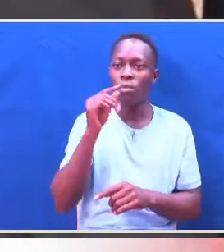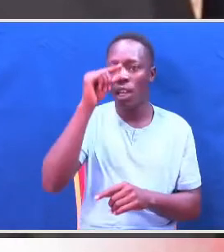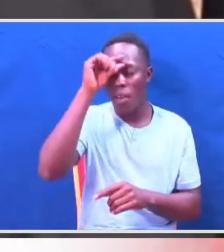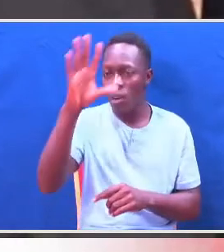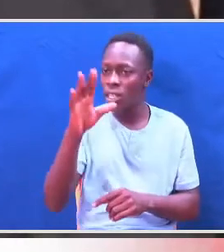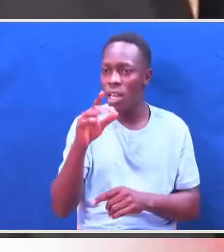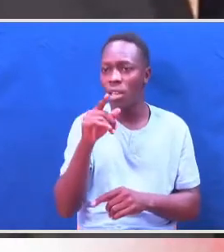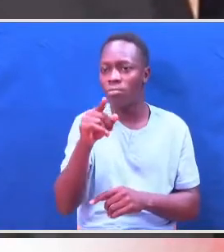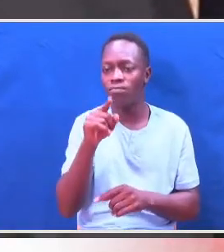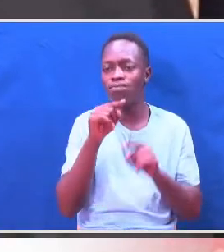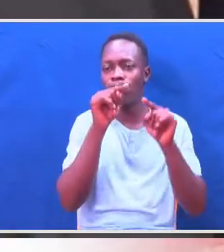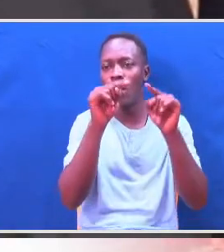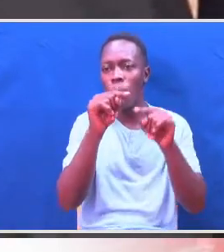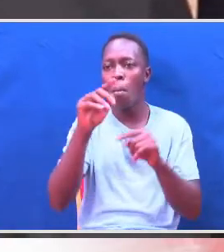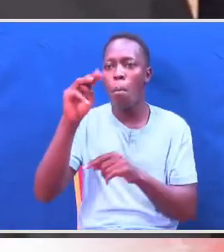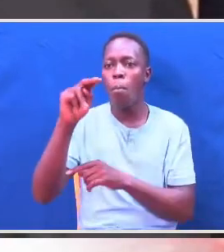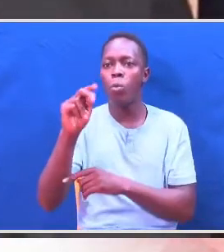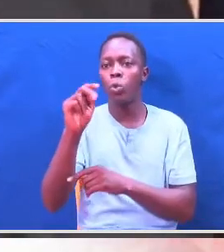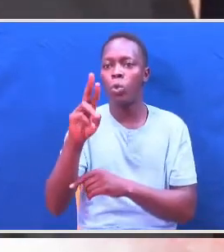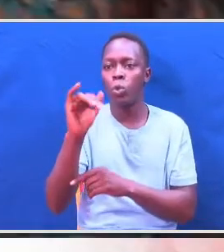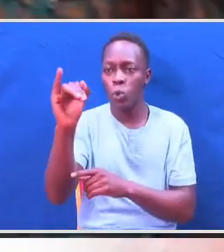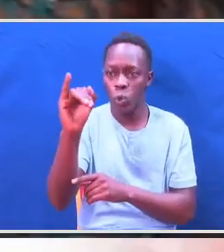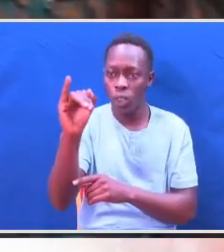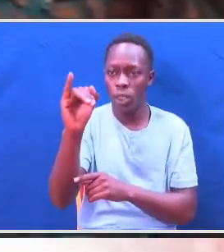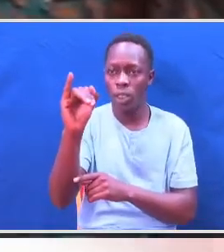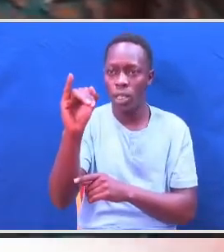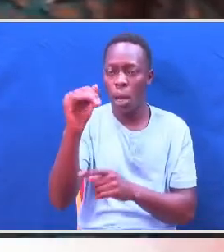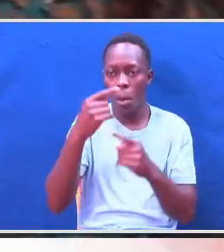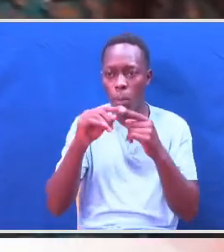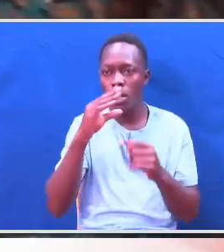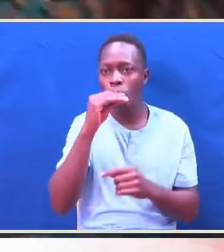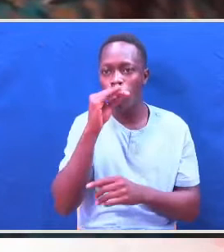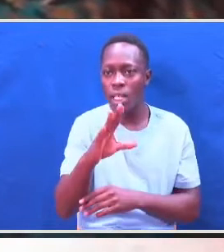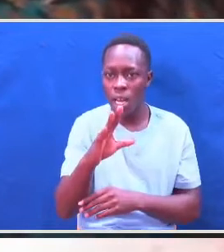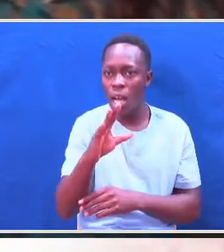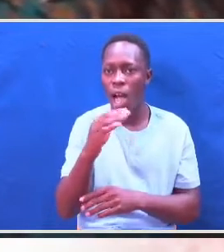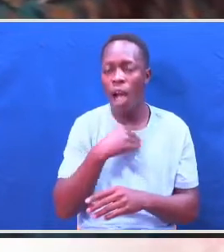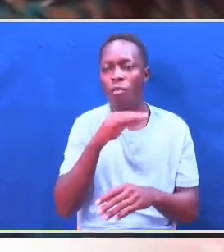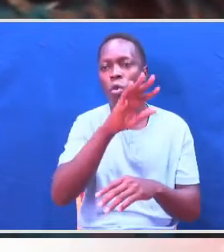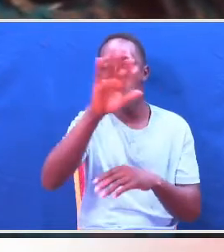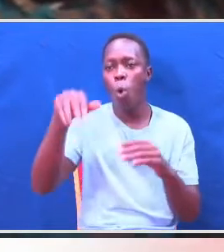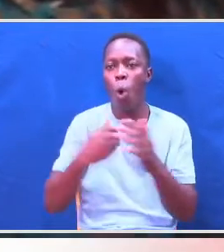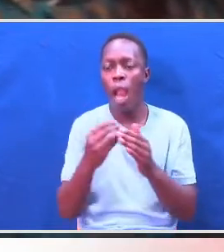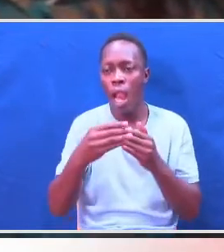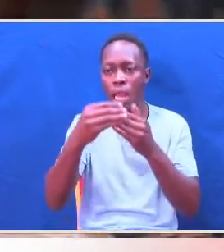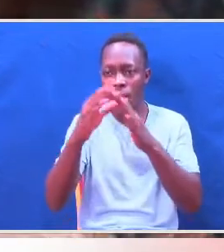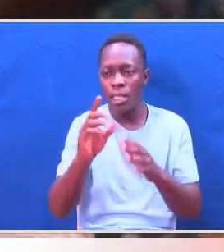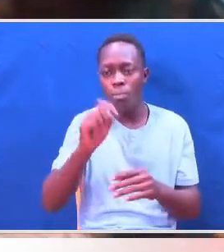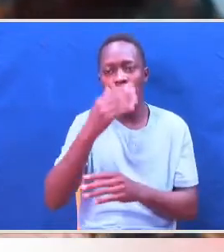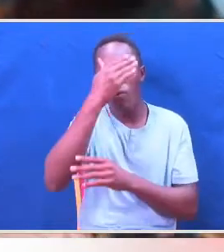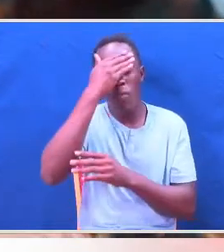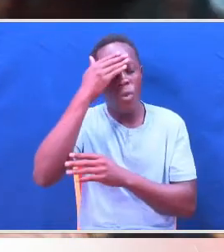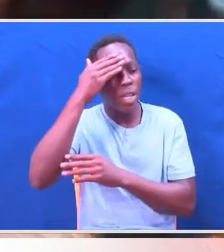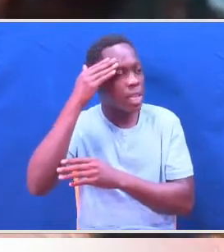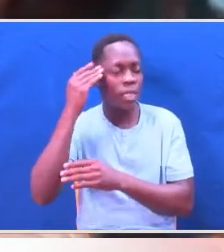by Muturi's elevation as they hurled jibes at him. But the speaker has called on all the leaders from the region to forget their